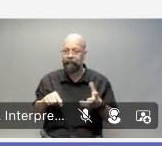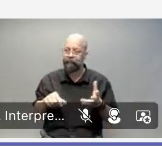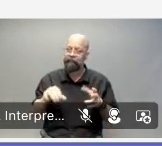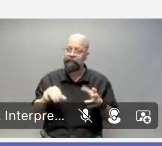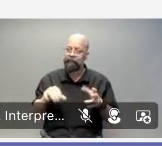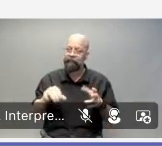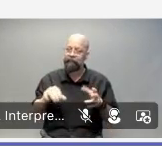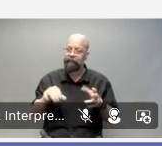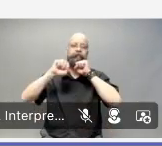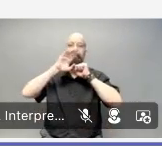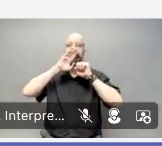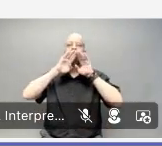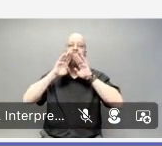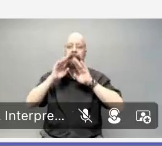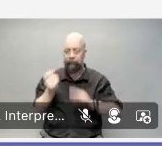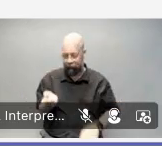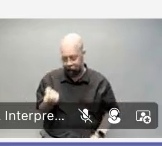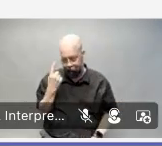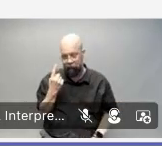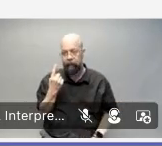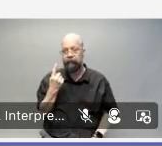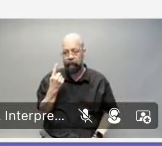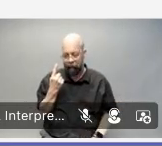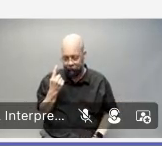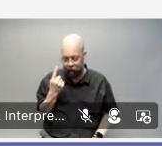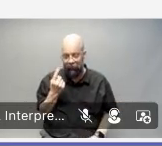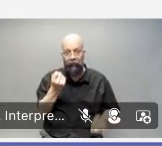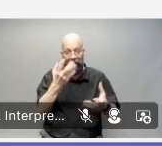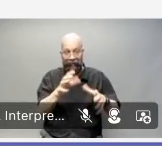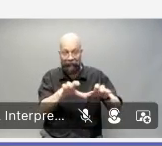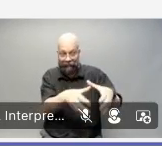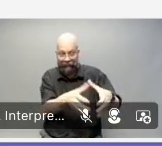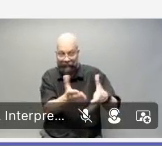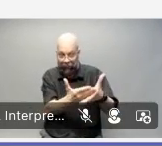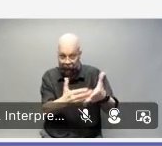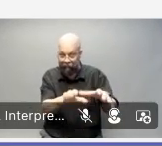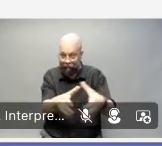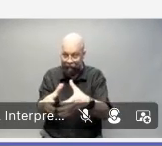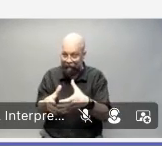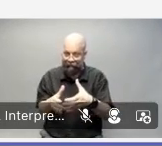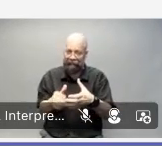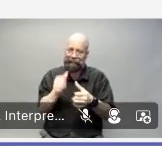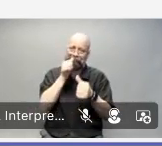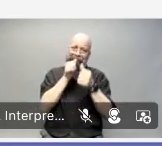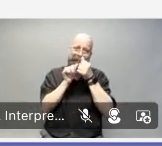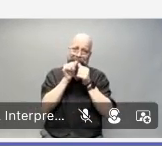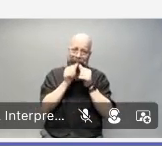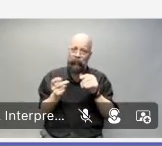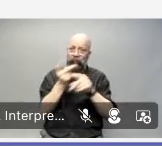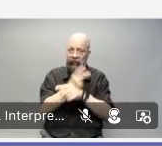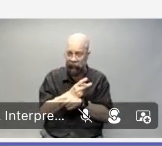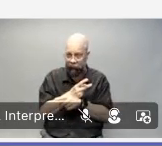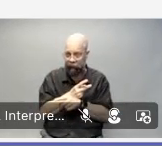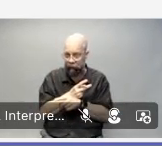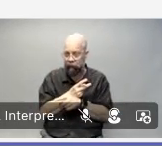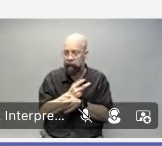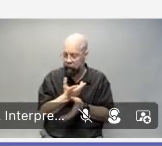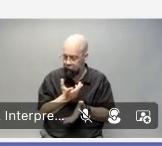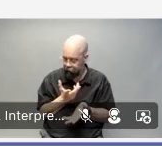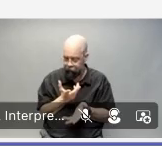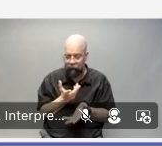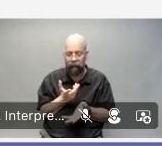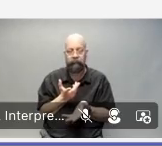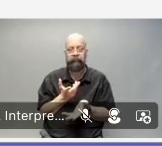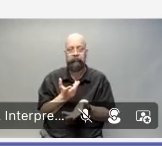significant impact, especially on some communities. We recognize the challenges and hardships that these outages have